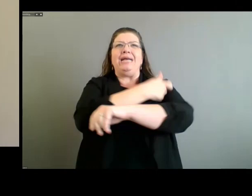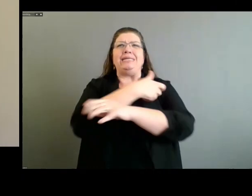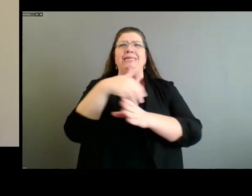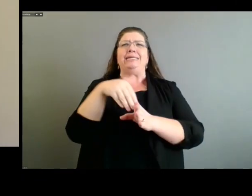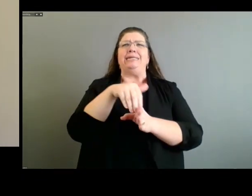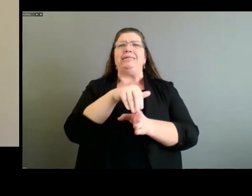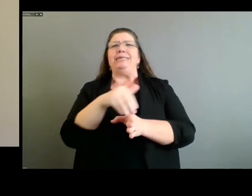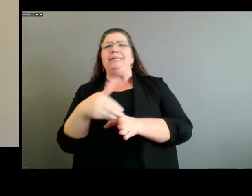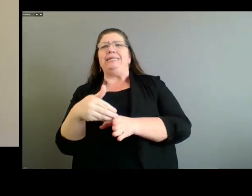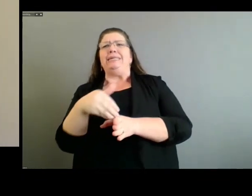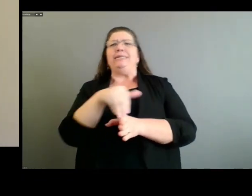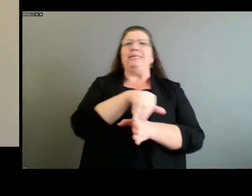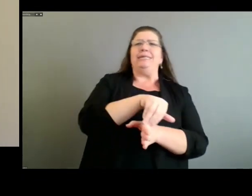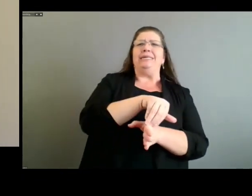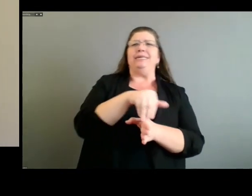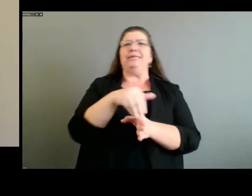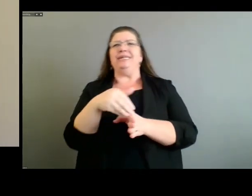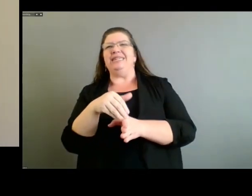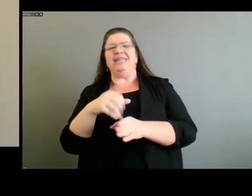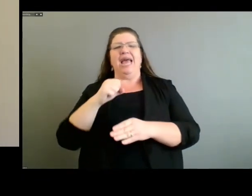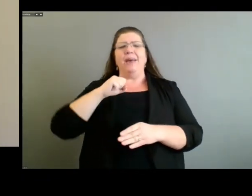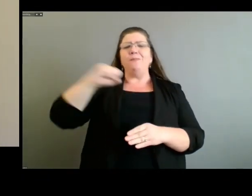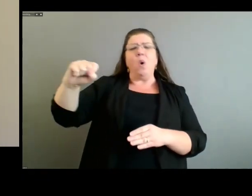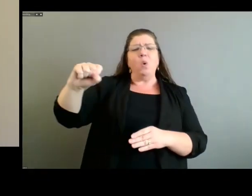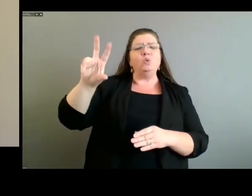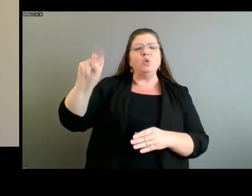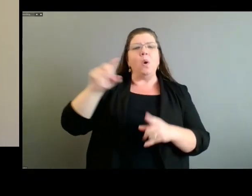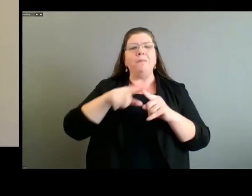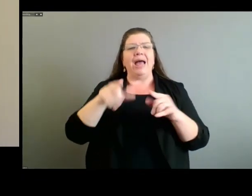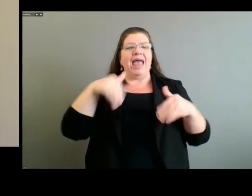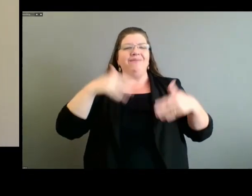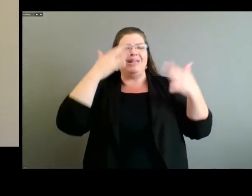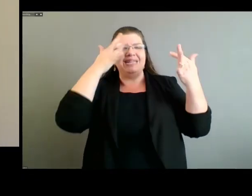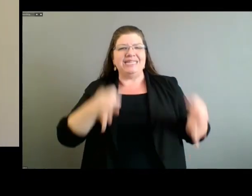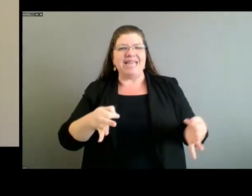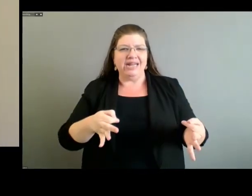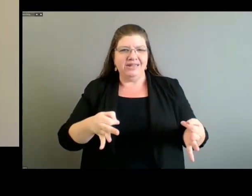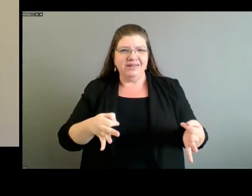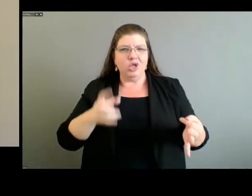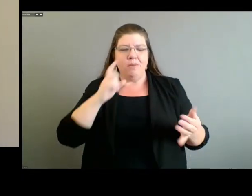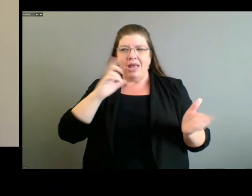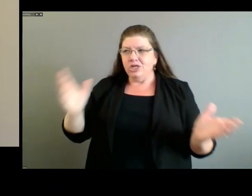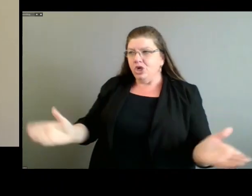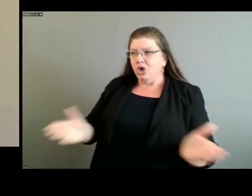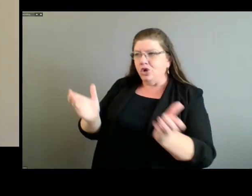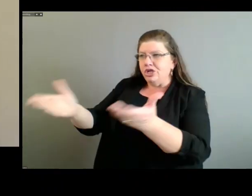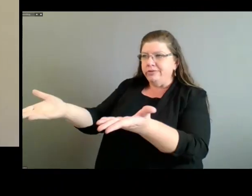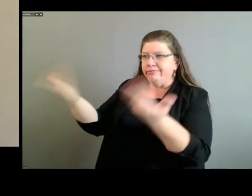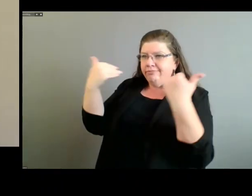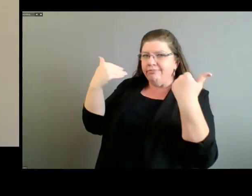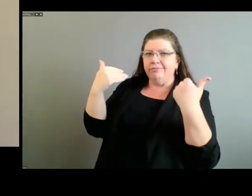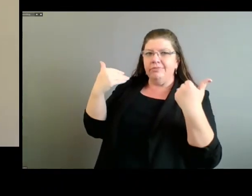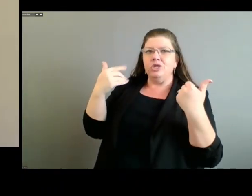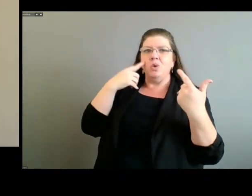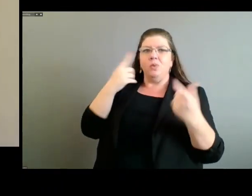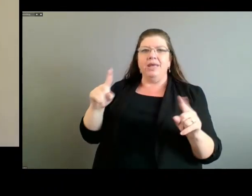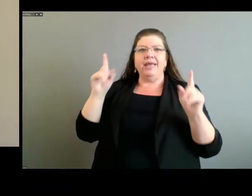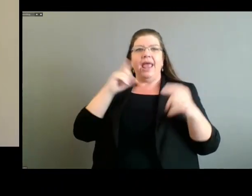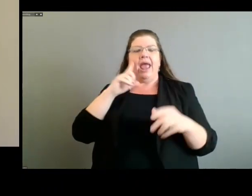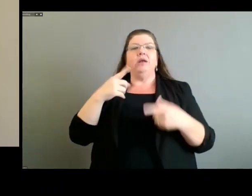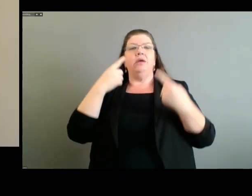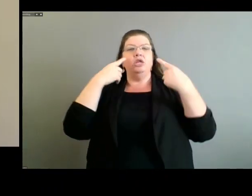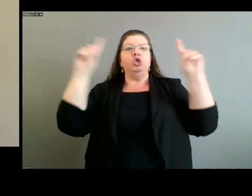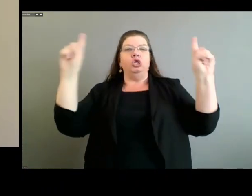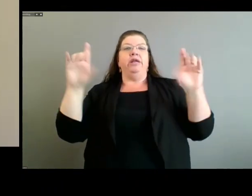not completely opposed to it, but just haven't made up their mind yet. So we need to encourage them to get there so that we reach our herd immunity